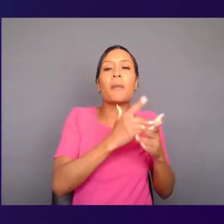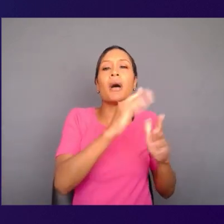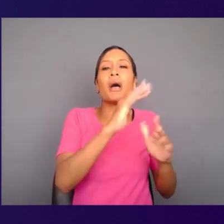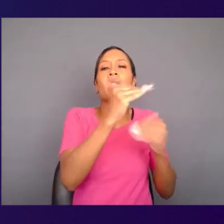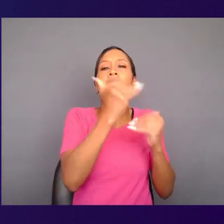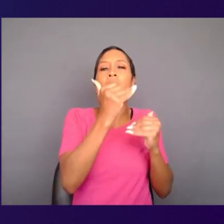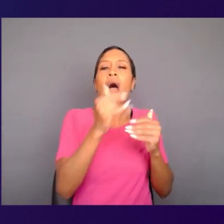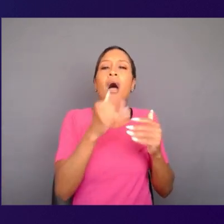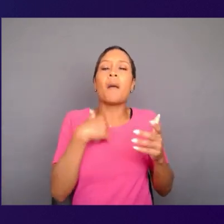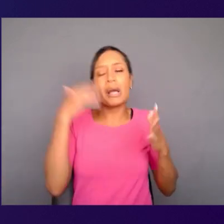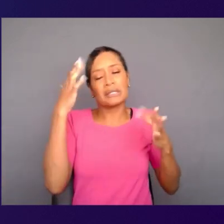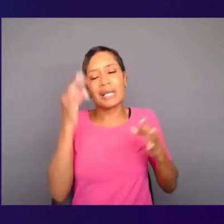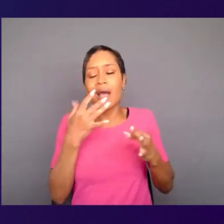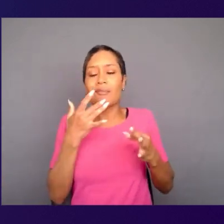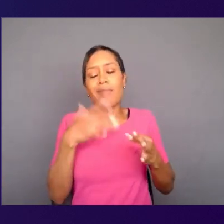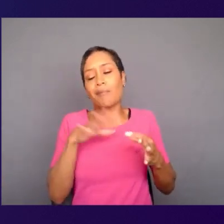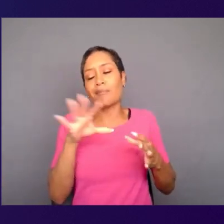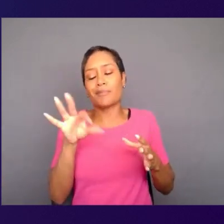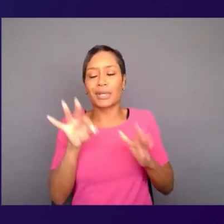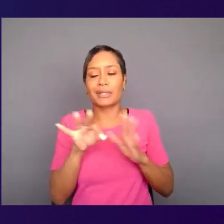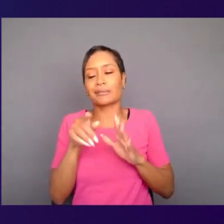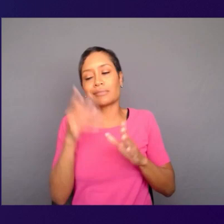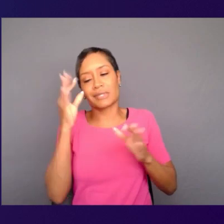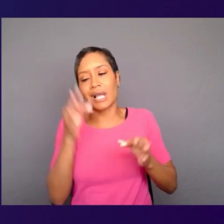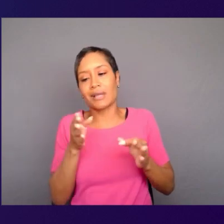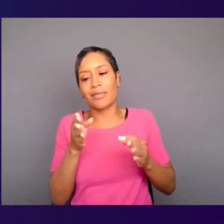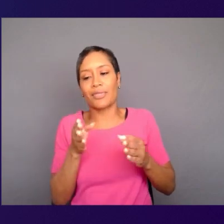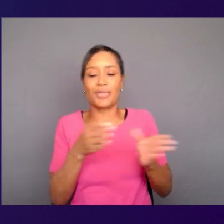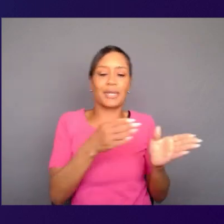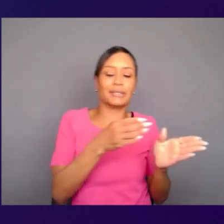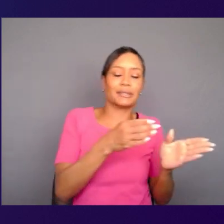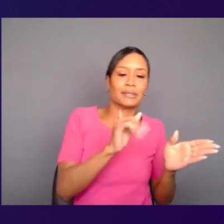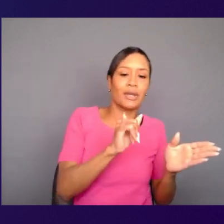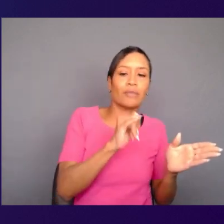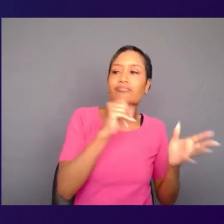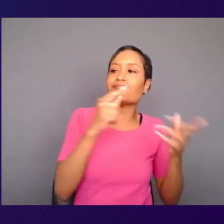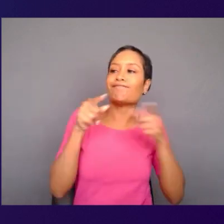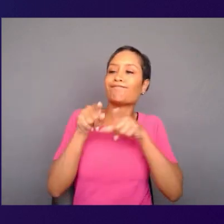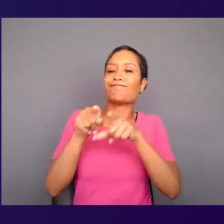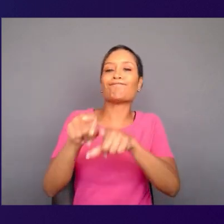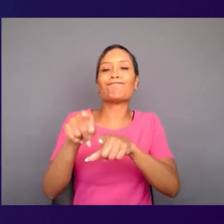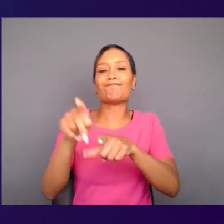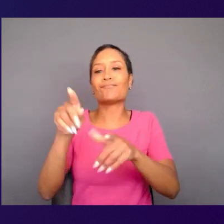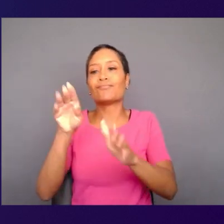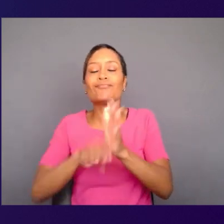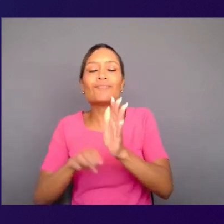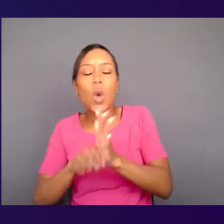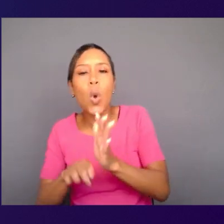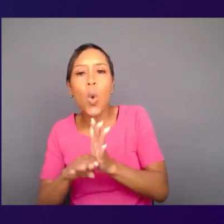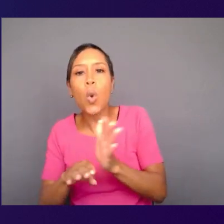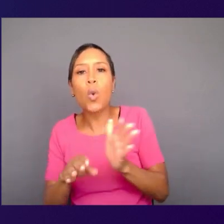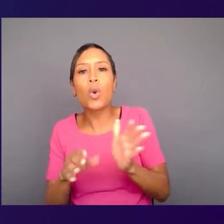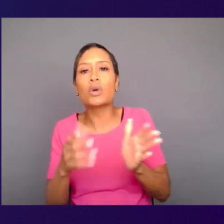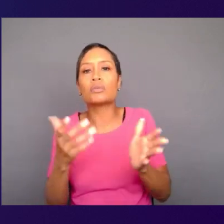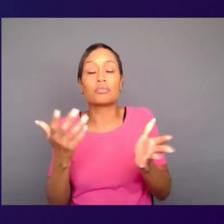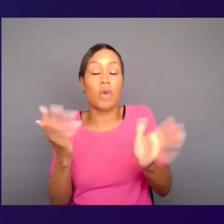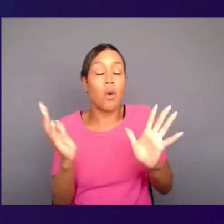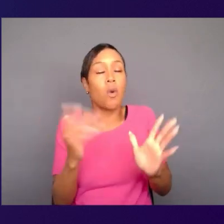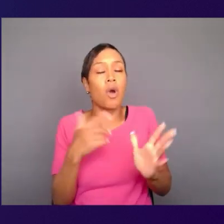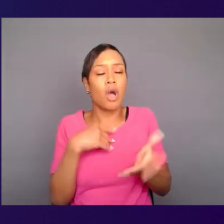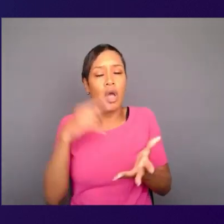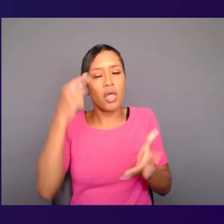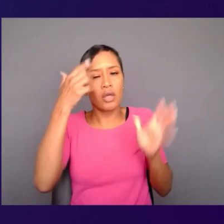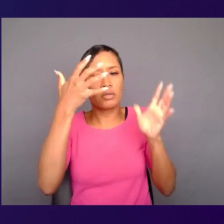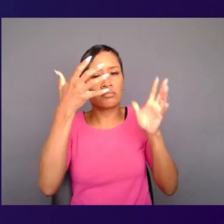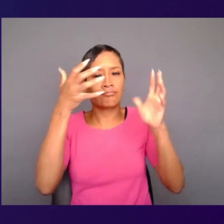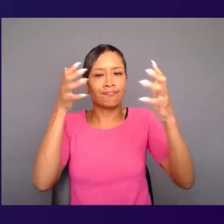one decision over another that doesn't necessarily align with going for the lowest cost. So I had to learn to think differently